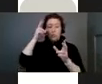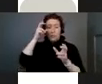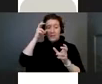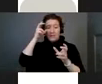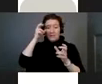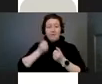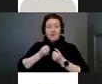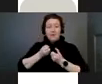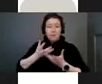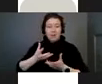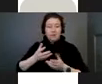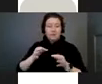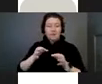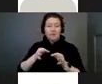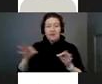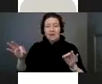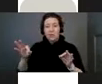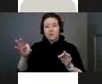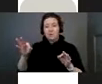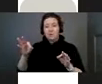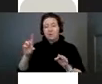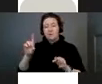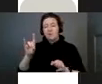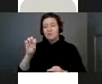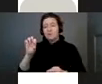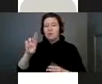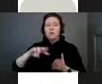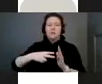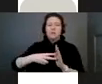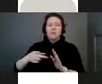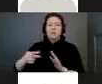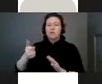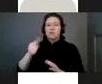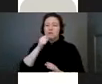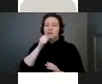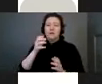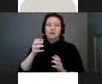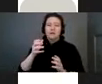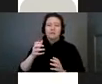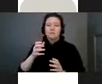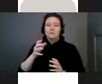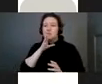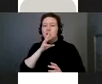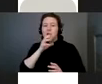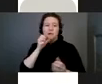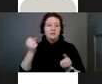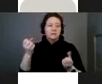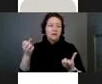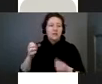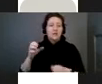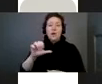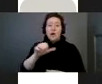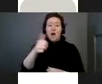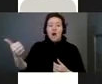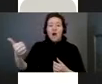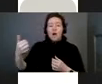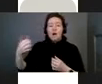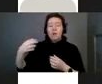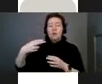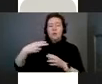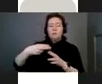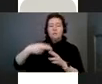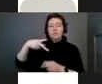disorder. She's non-verbal. One of her big diagnoses is polymicrogyria. So that is a brain malformation.